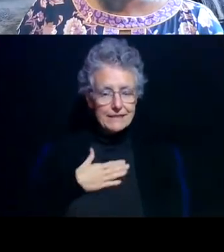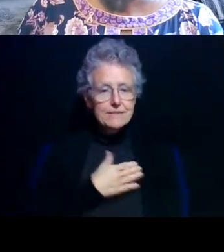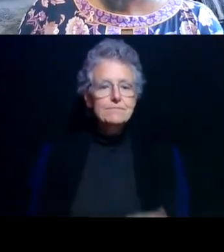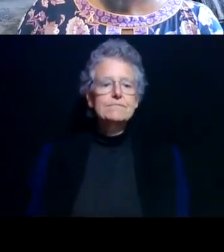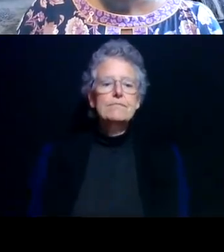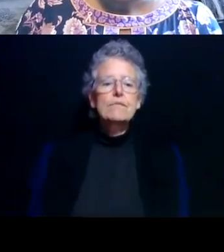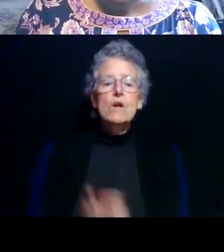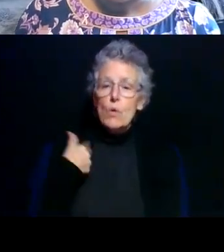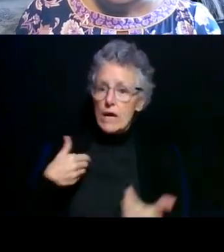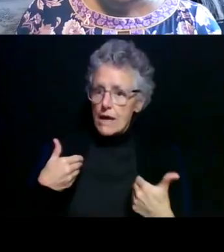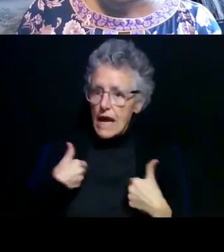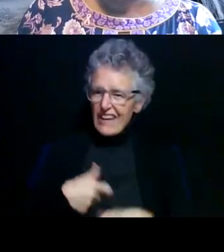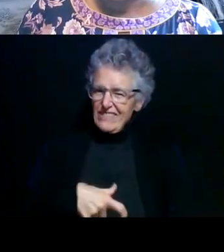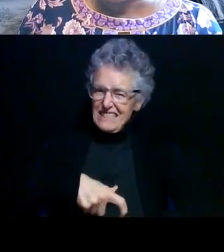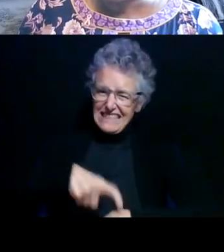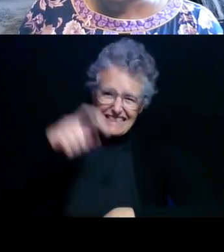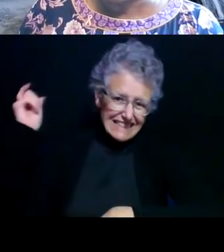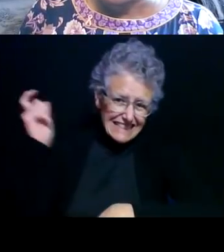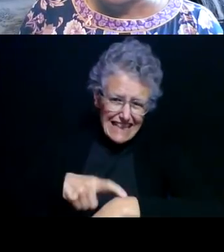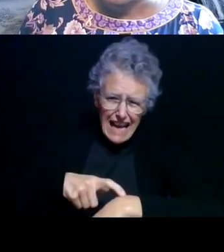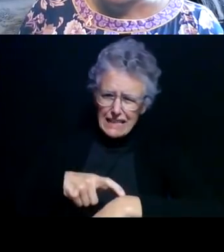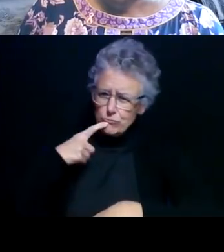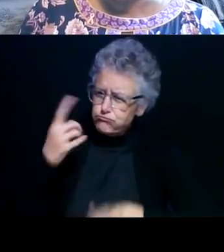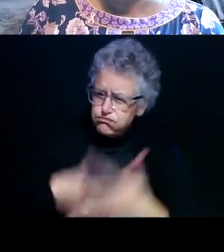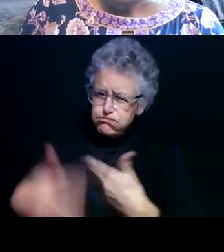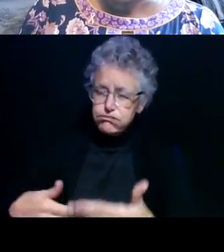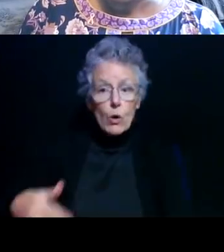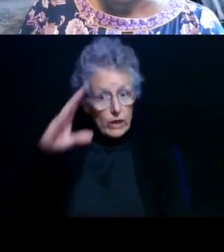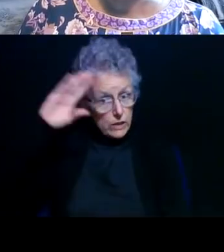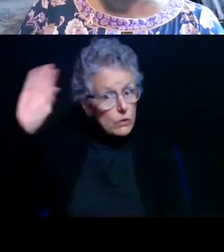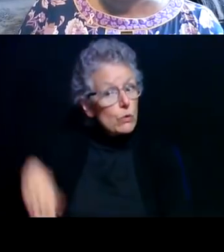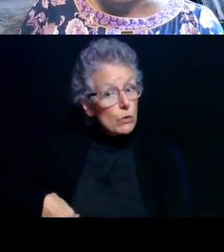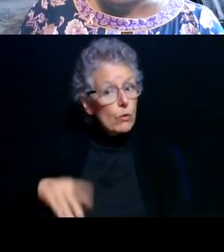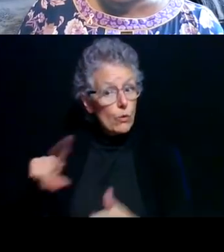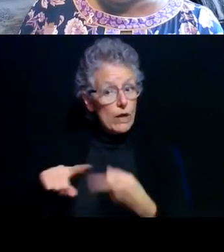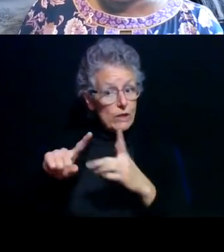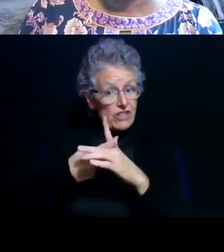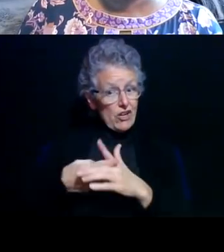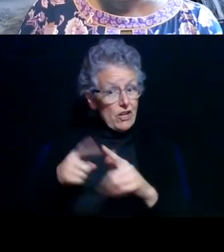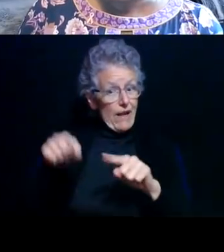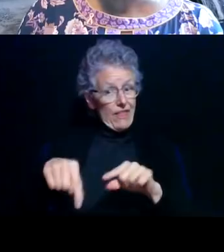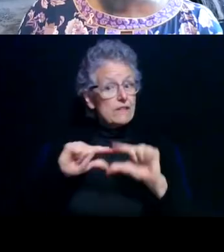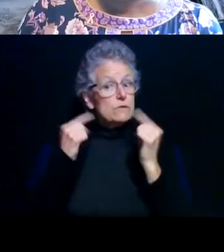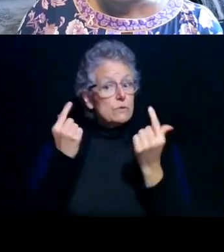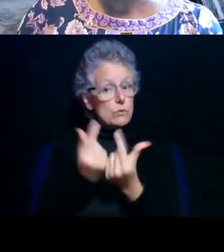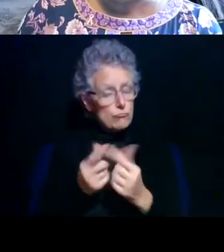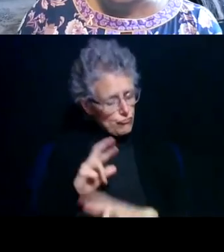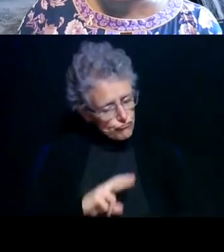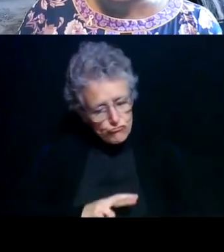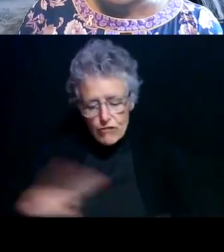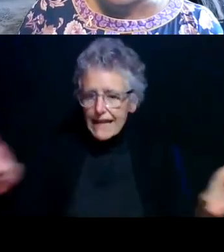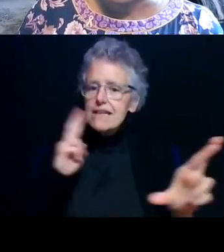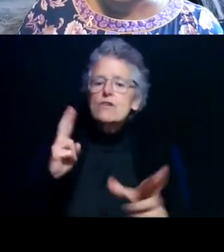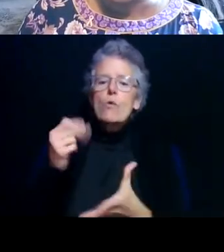So we have a very tight timeline, and we knew that from the beginning, but this group was really geared up to help to meet